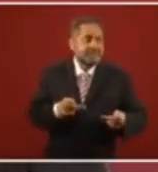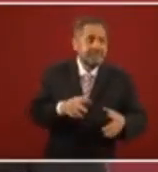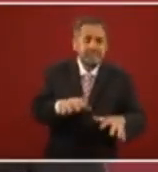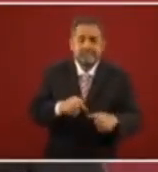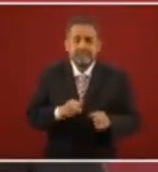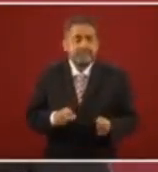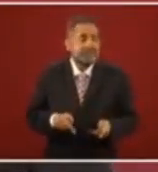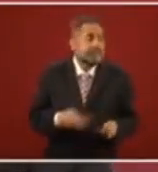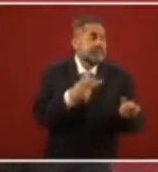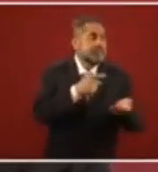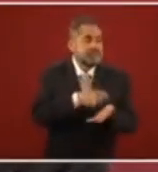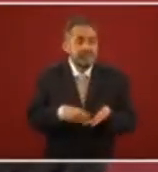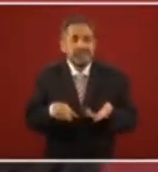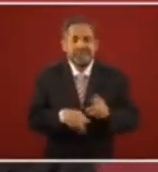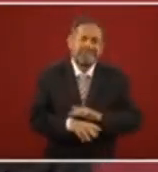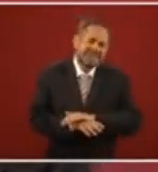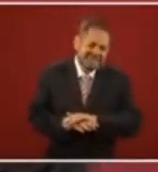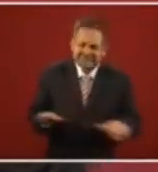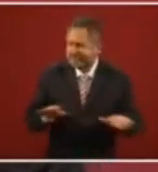de prevalecer